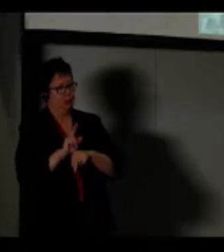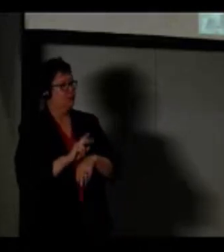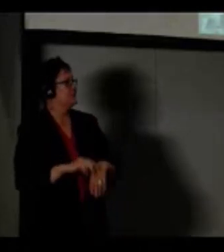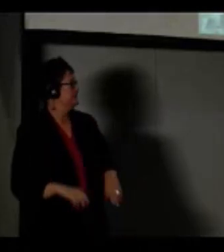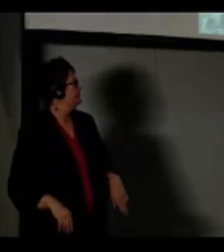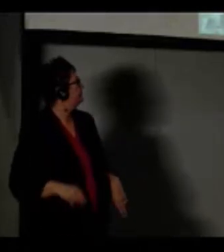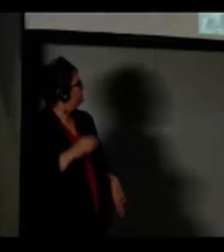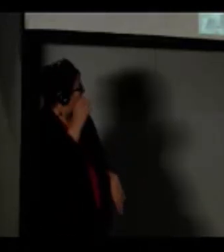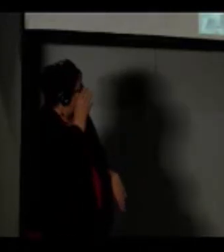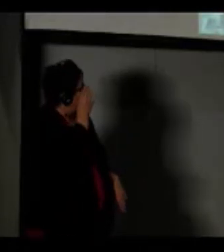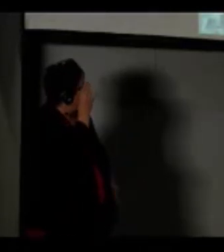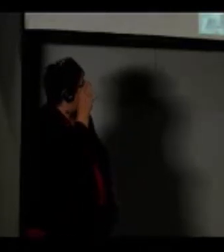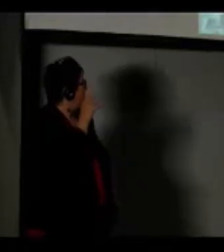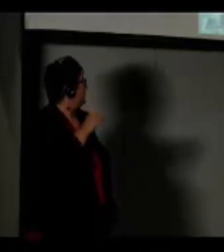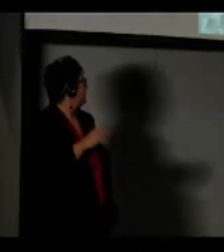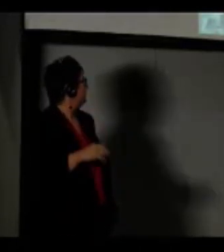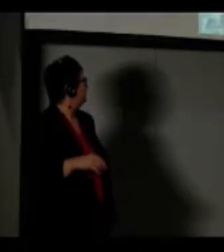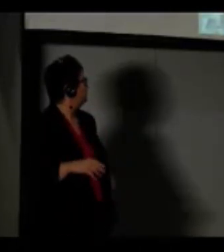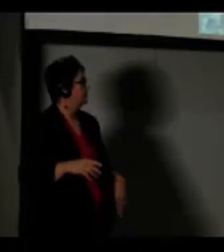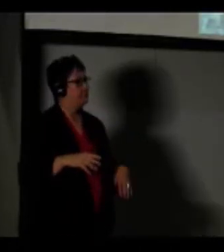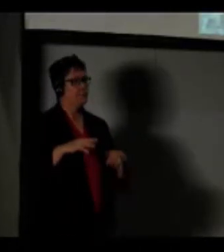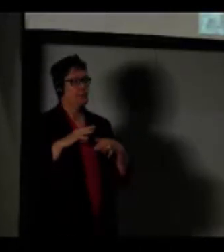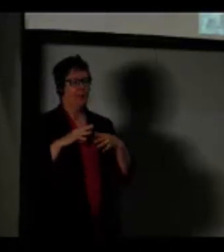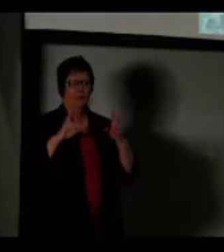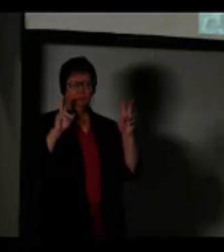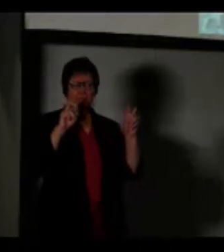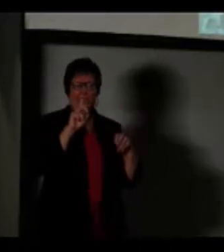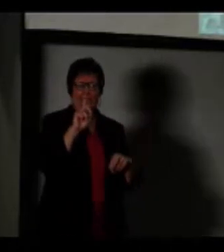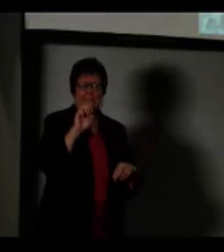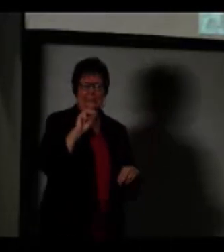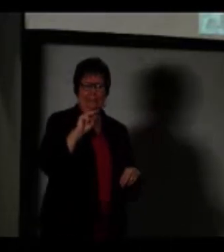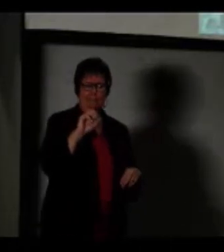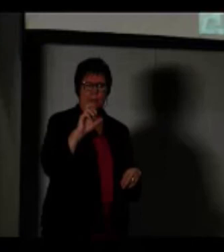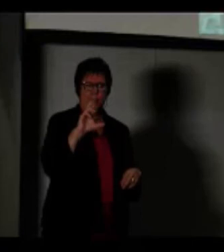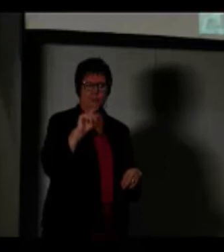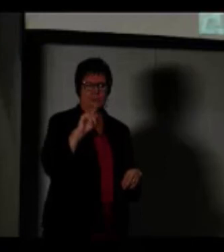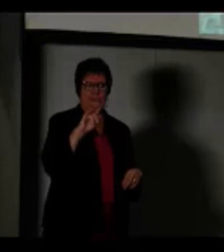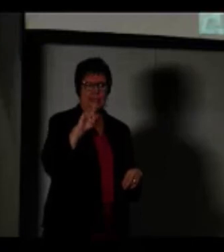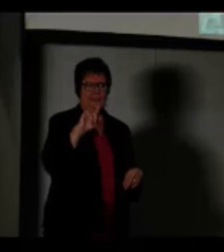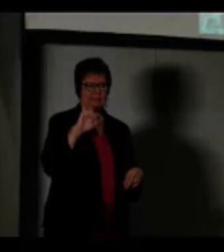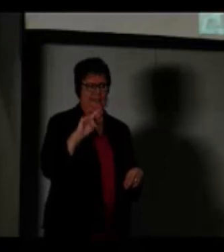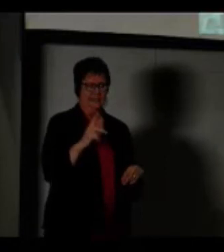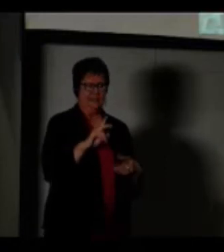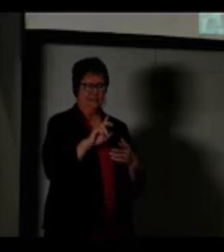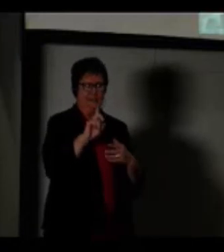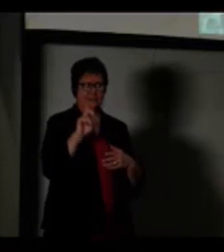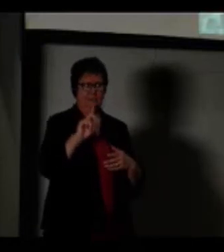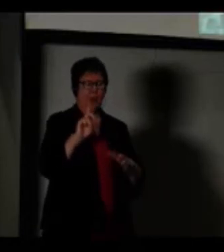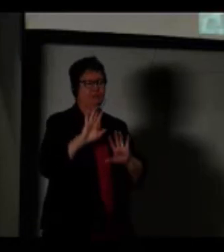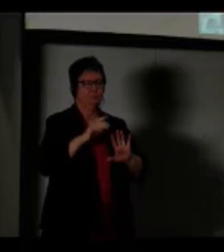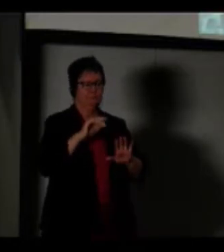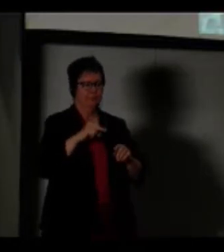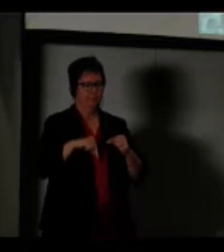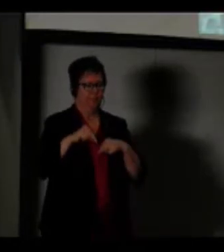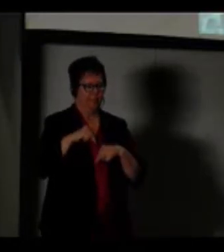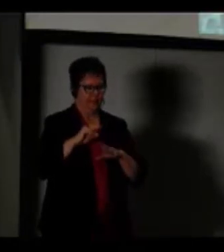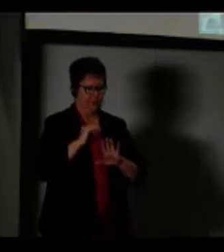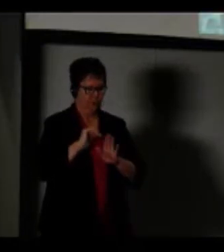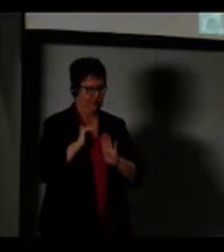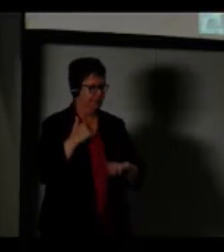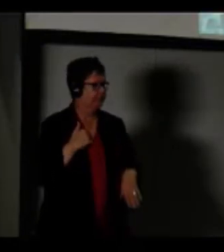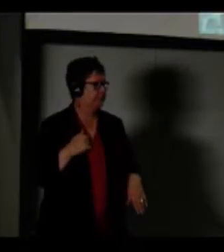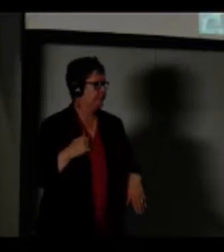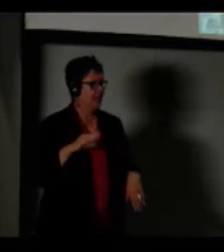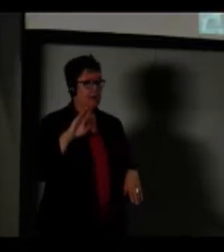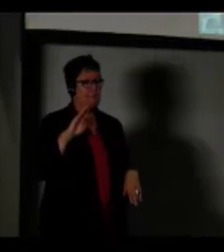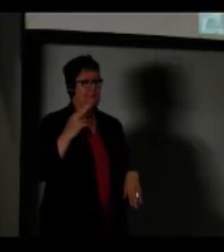So again, in terms of democratizing access to knowledge, oops, take that back. BHL provides